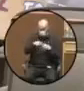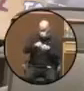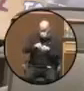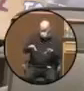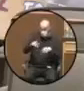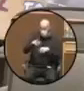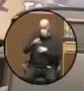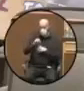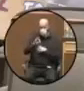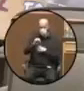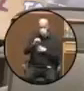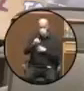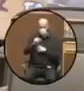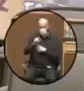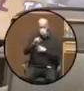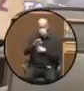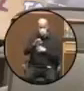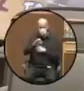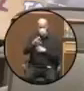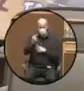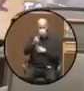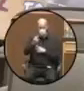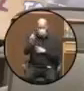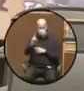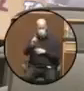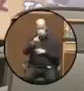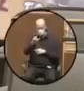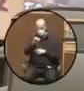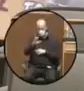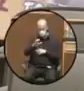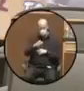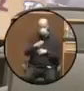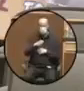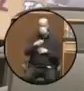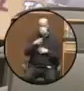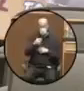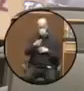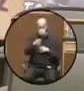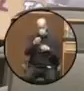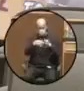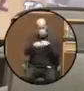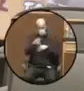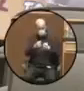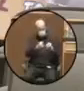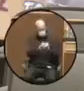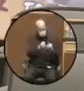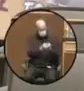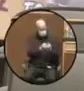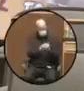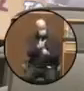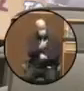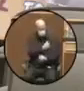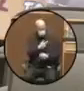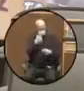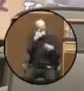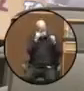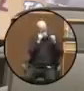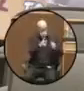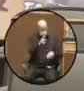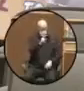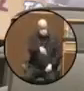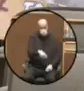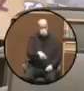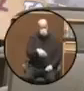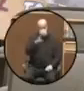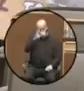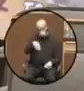prophylactic care of vitamin D3 and zinc with the same fervor of promoting a vaccine that should never have been for all, never mind our children. The